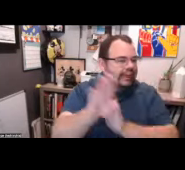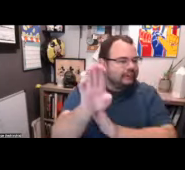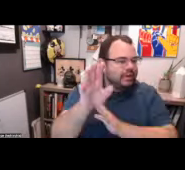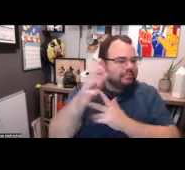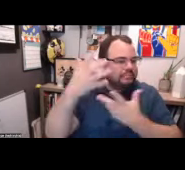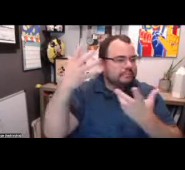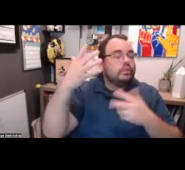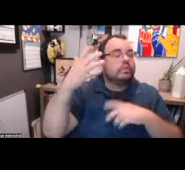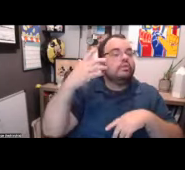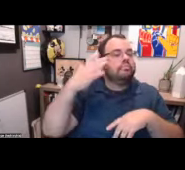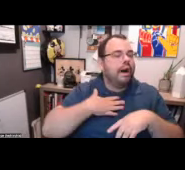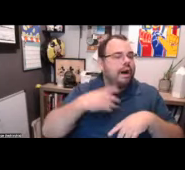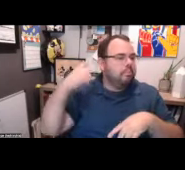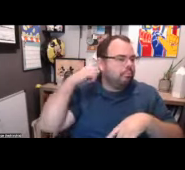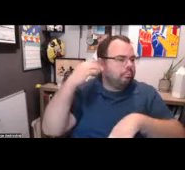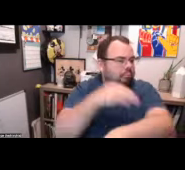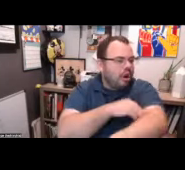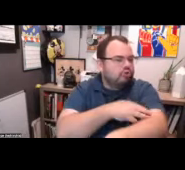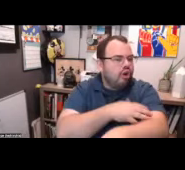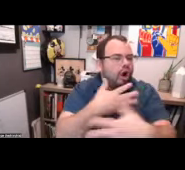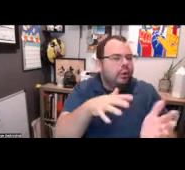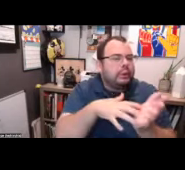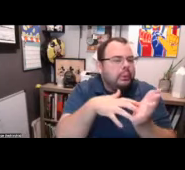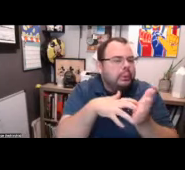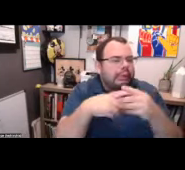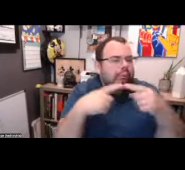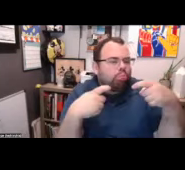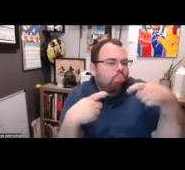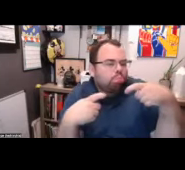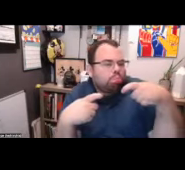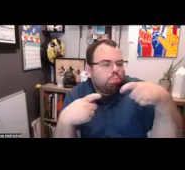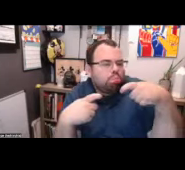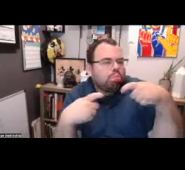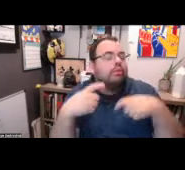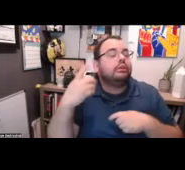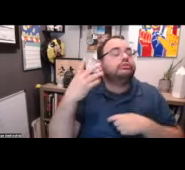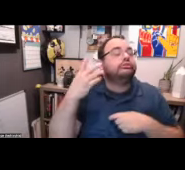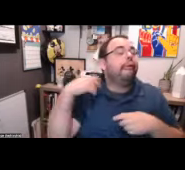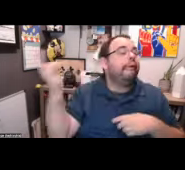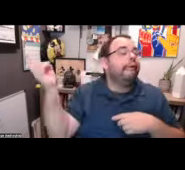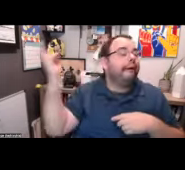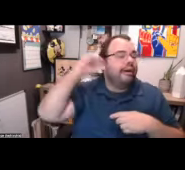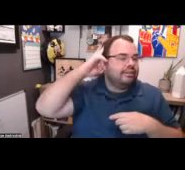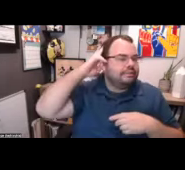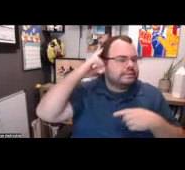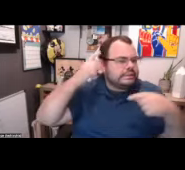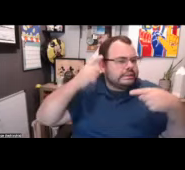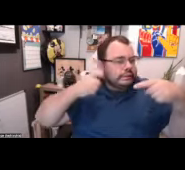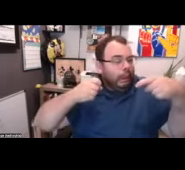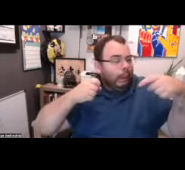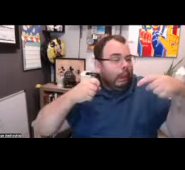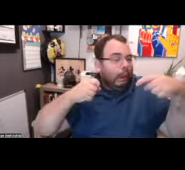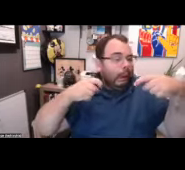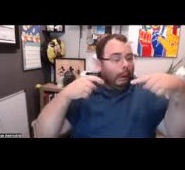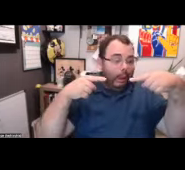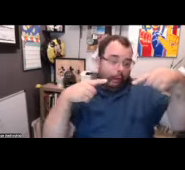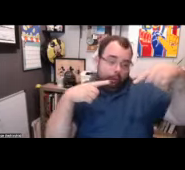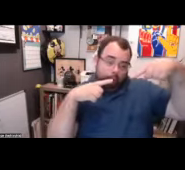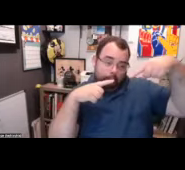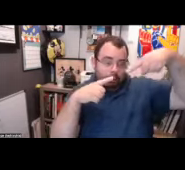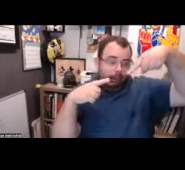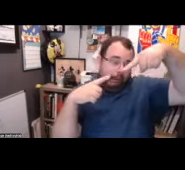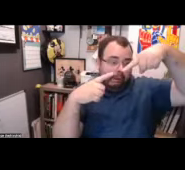already established the development of sound and everything like that. So the muscles were already weak on the right ear. So when I got the cochlear implant